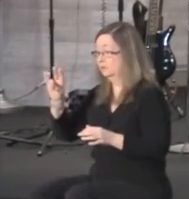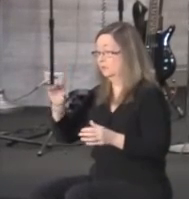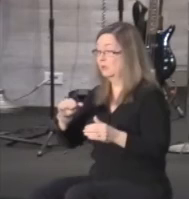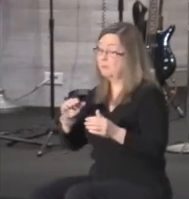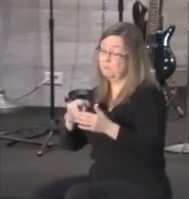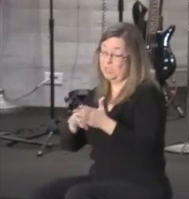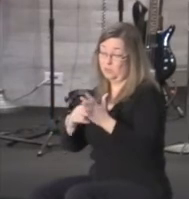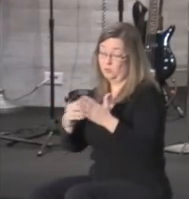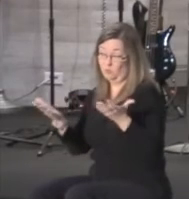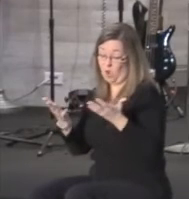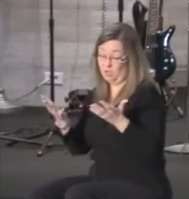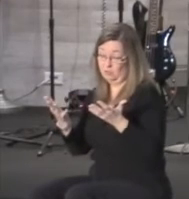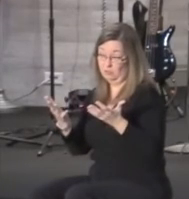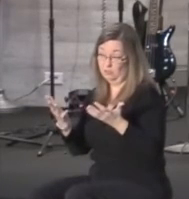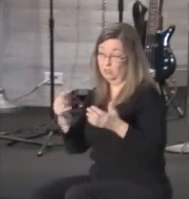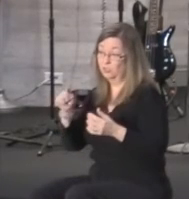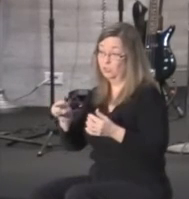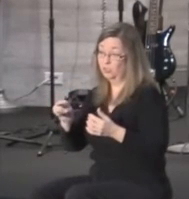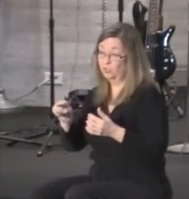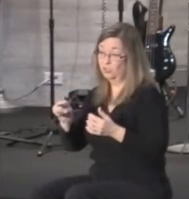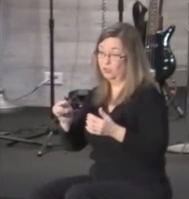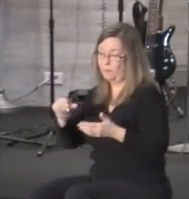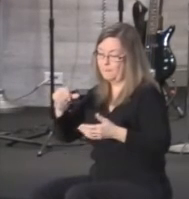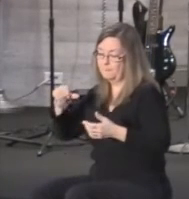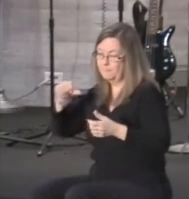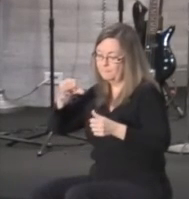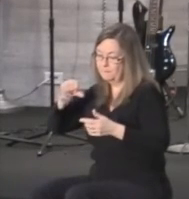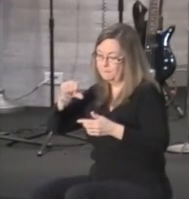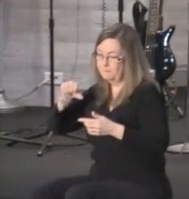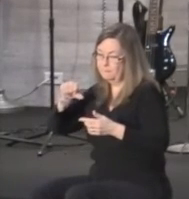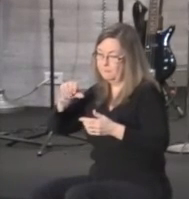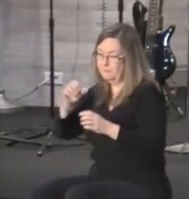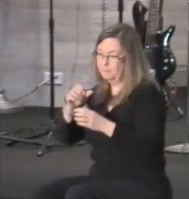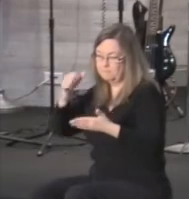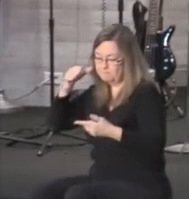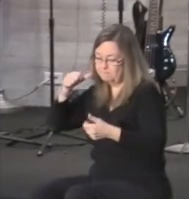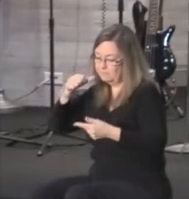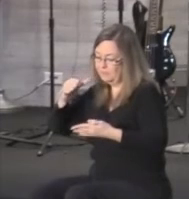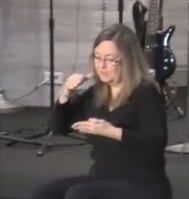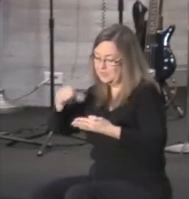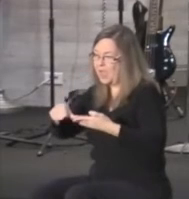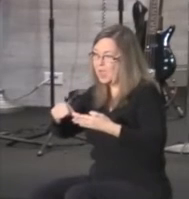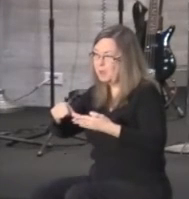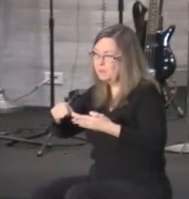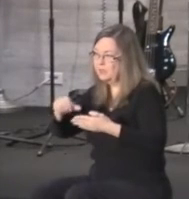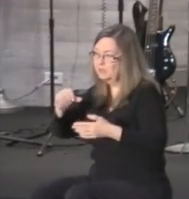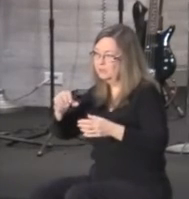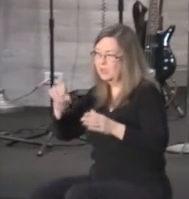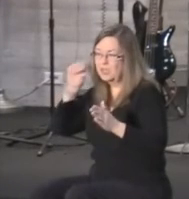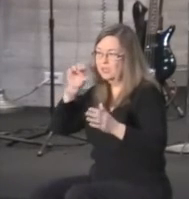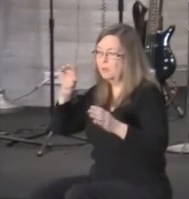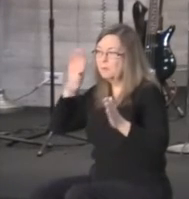Basically, it's this. You're to stamp an image. You're to stamp an image. You're to stamp an